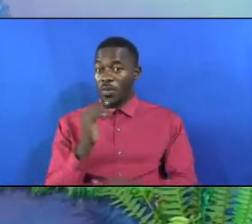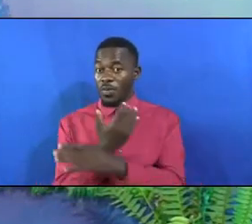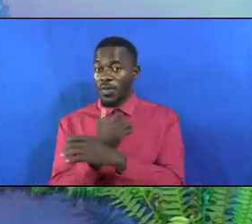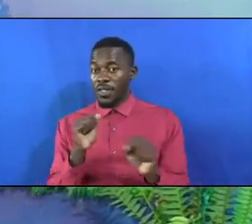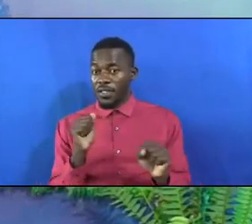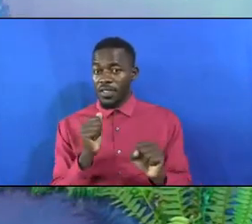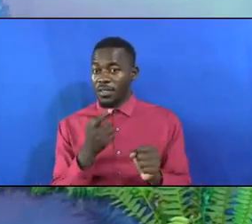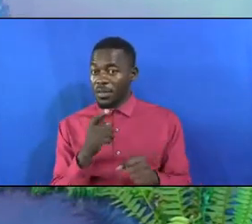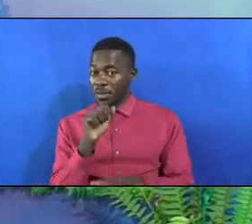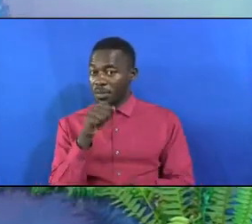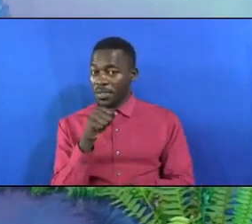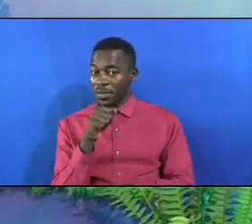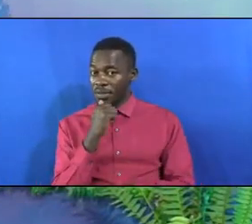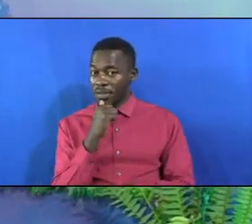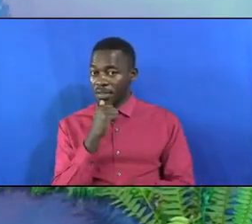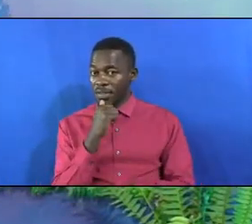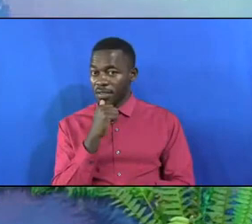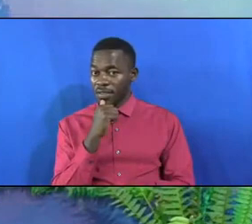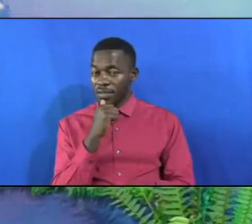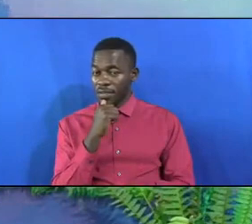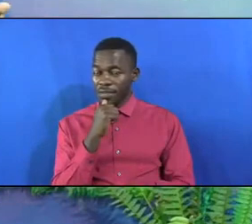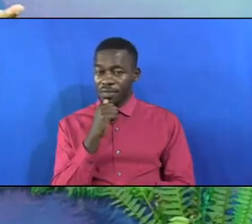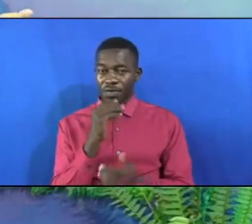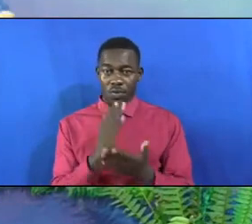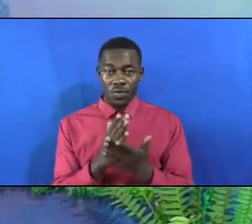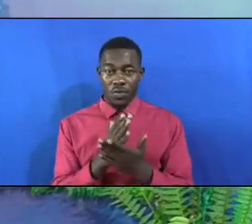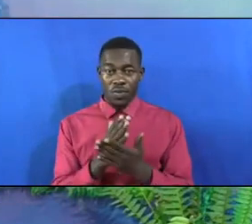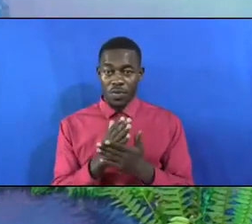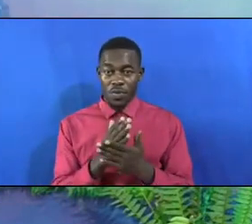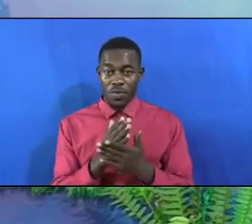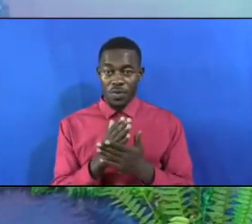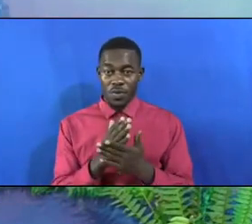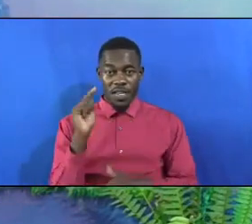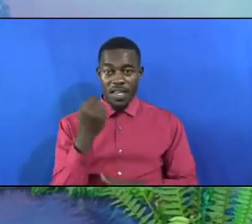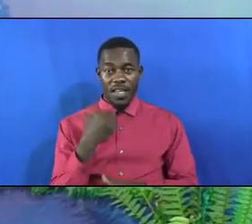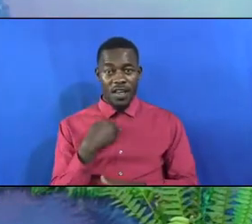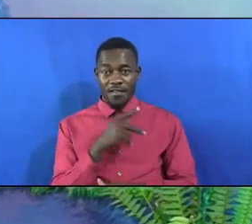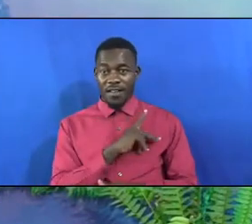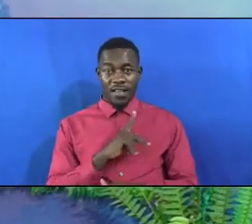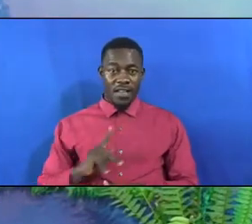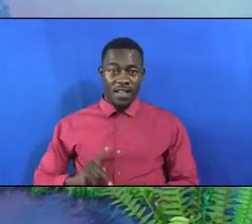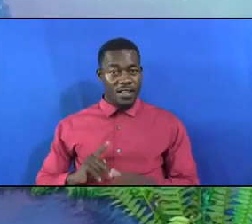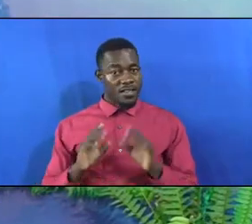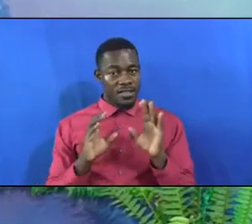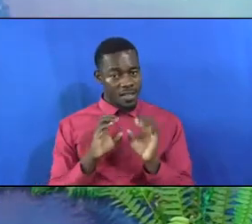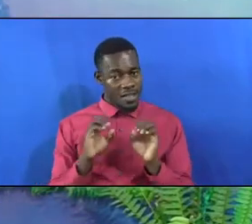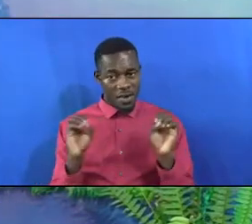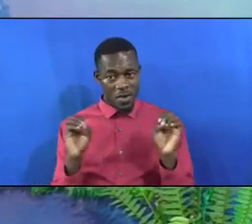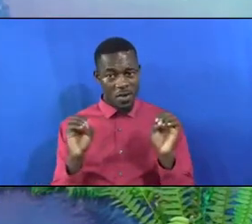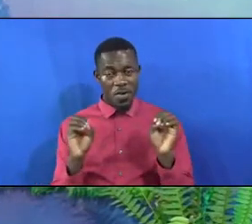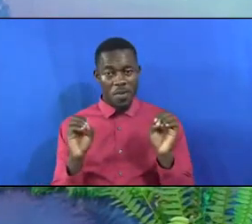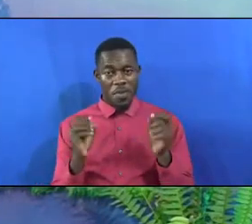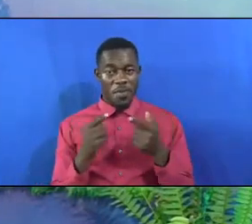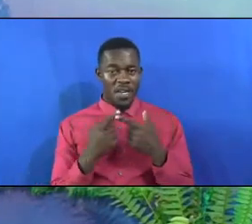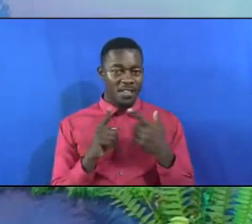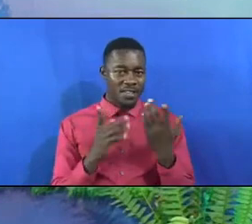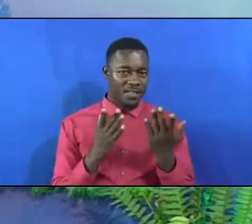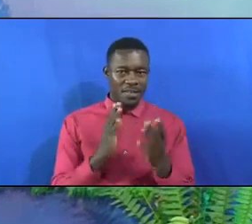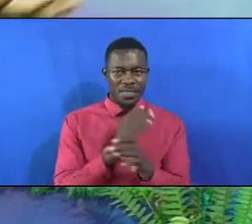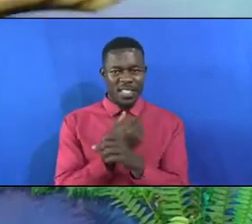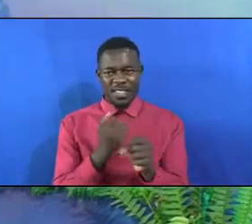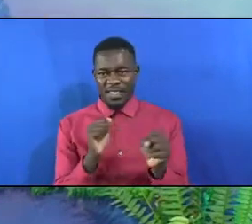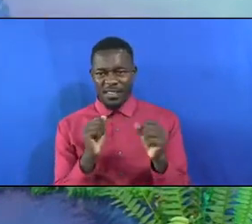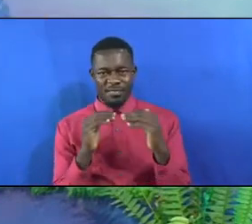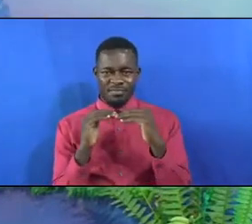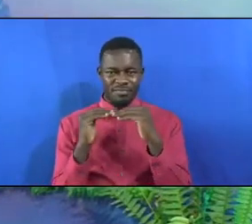had to experience the force of a king, but we can all see how the people from England behave